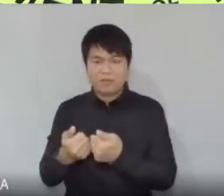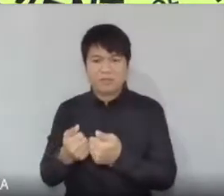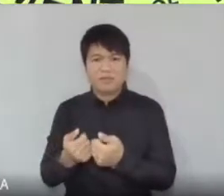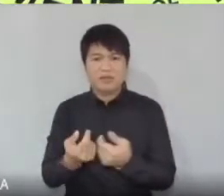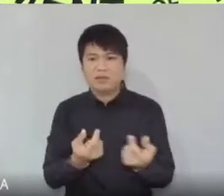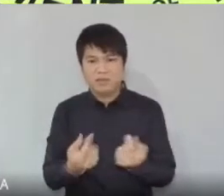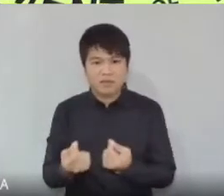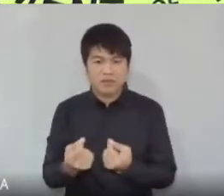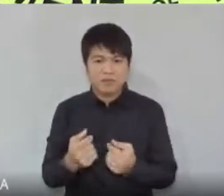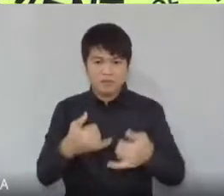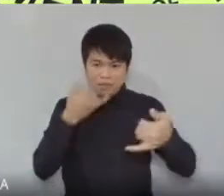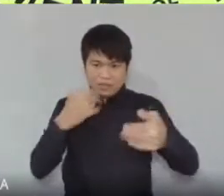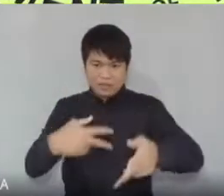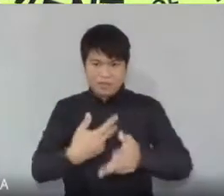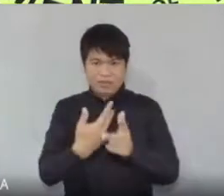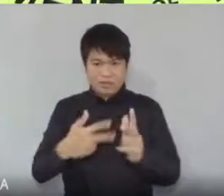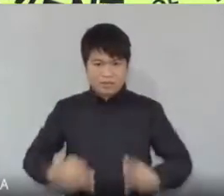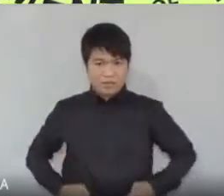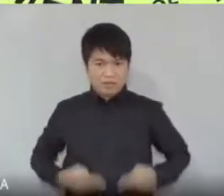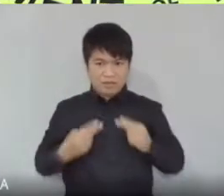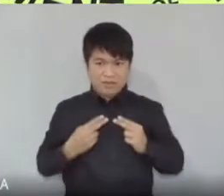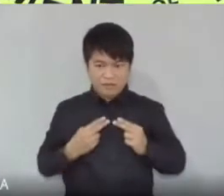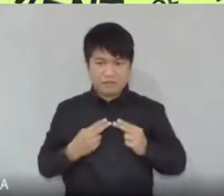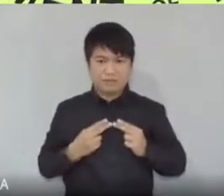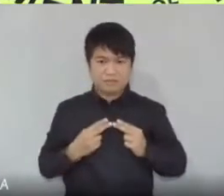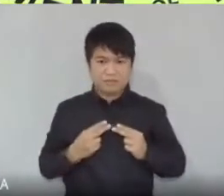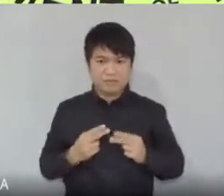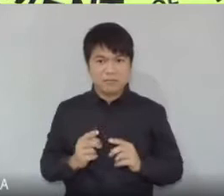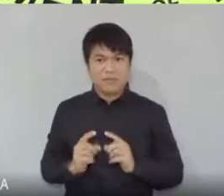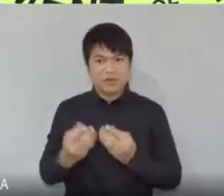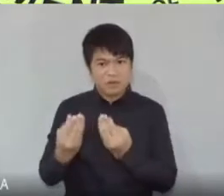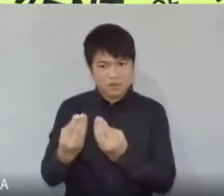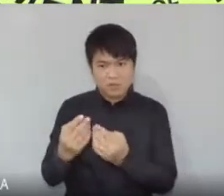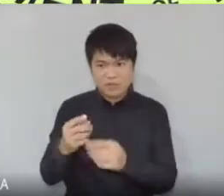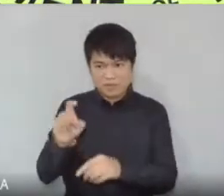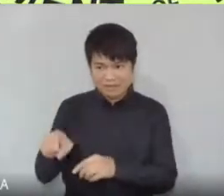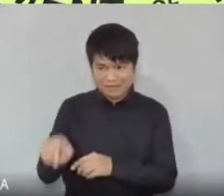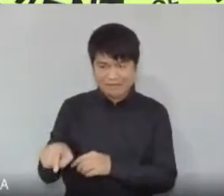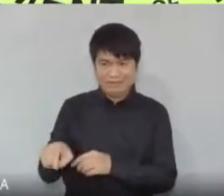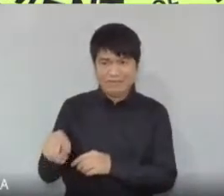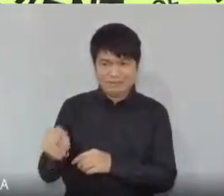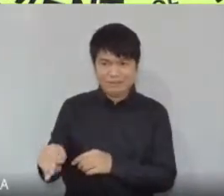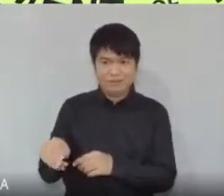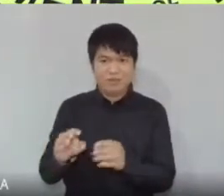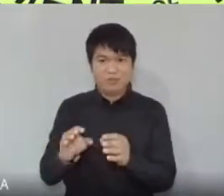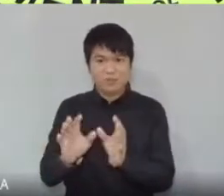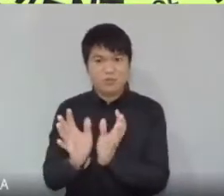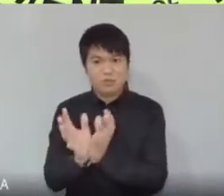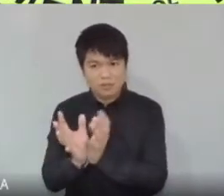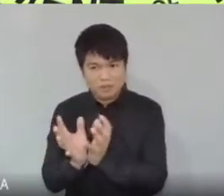their duties. As our partner in this advocacy, the Department of Science and Technology, the